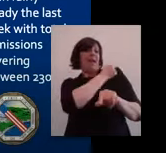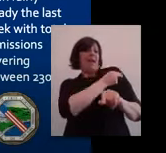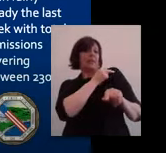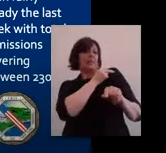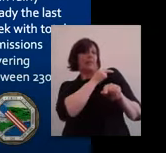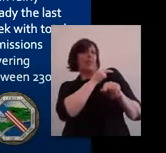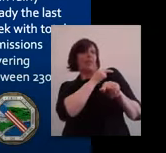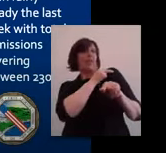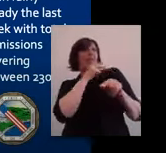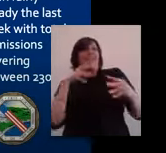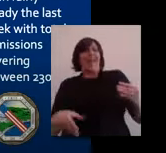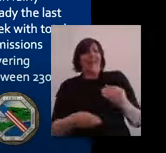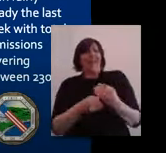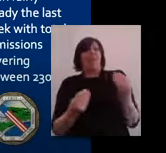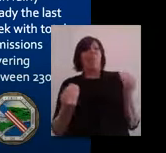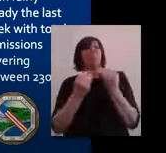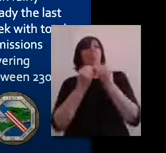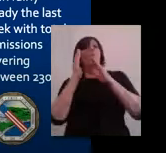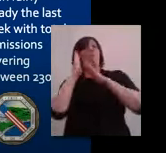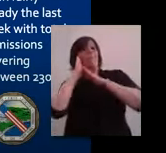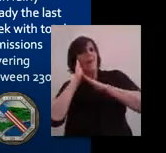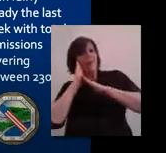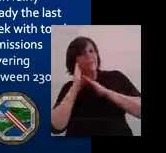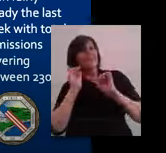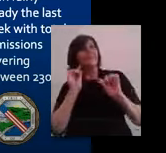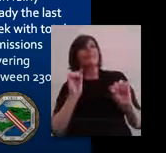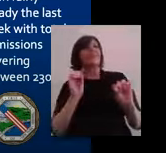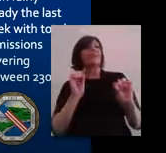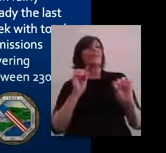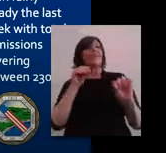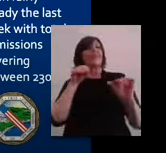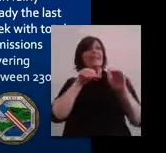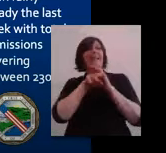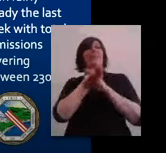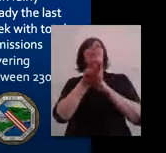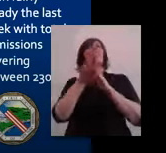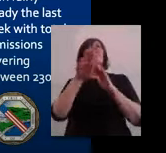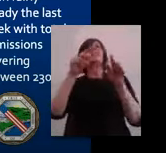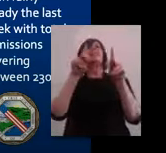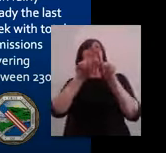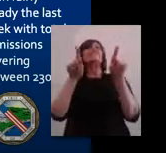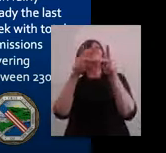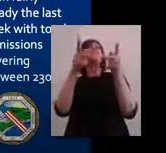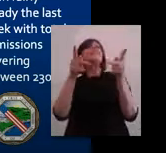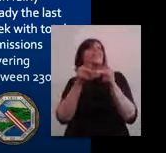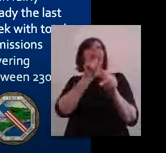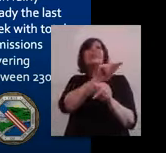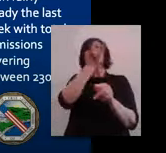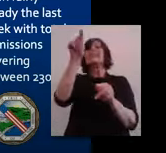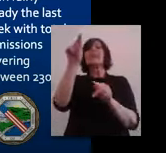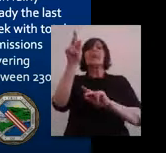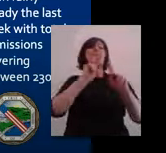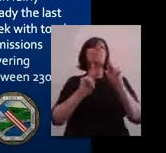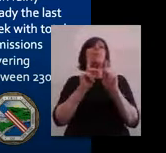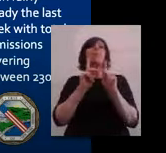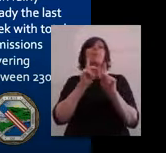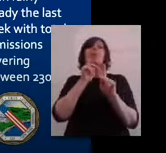and especially in their subacute care facilities. So people that no longer need a